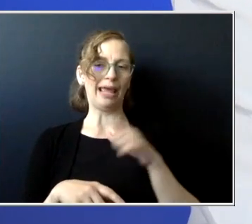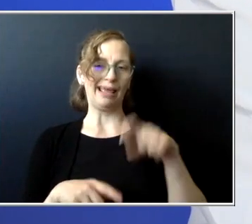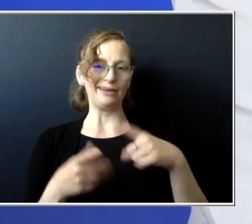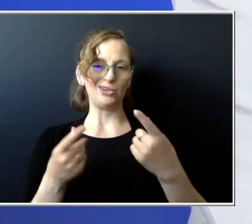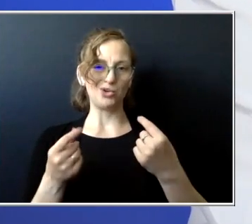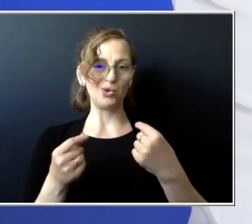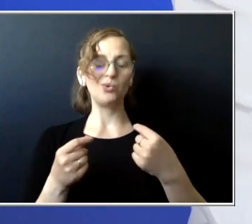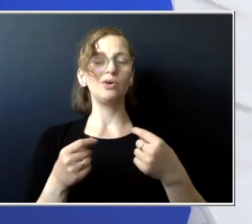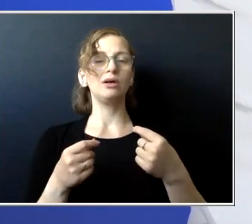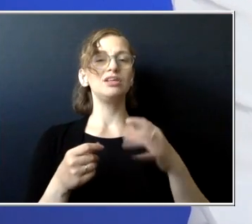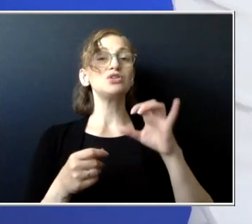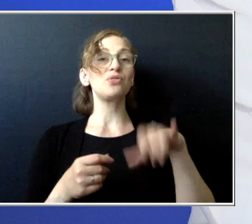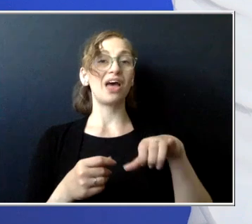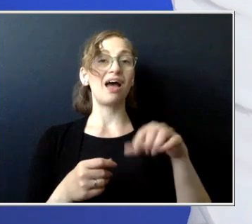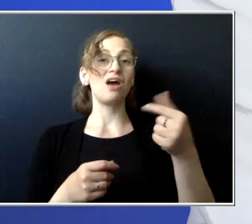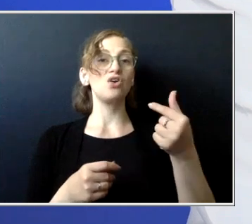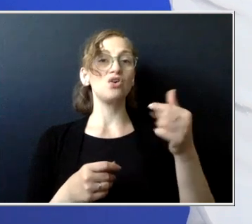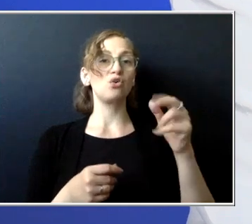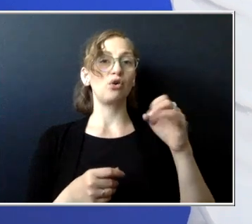by